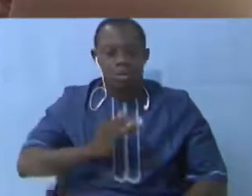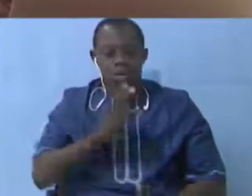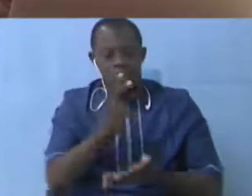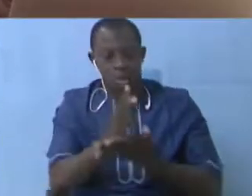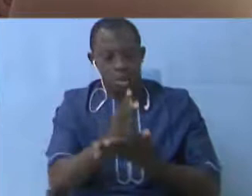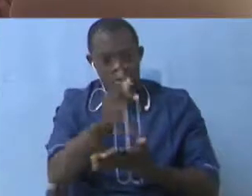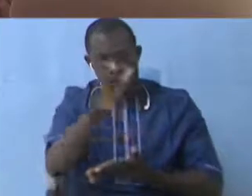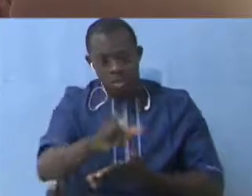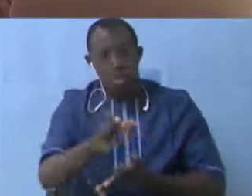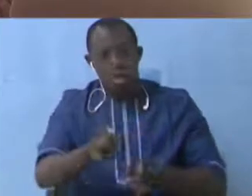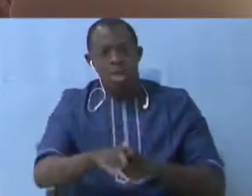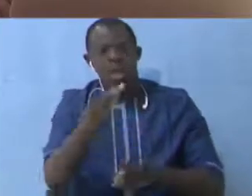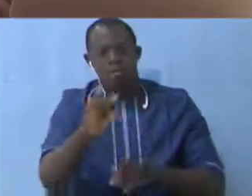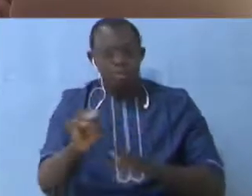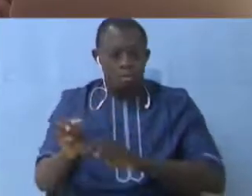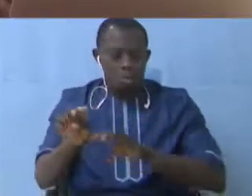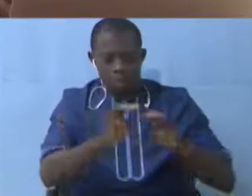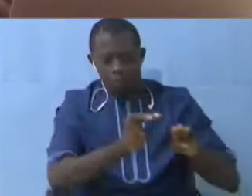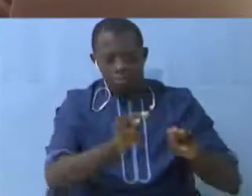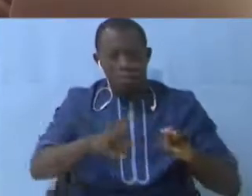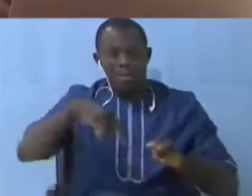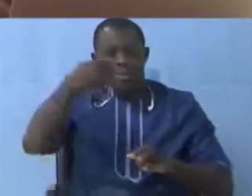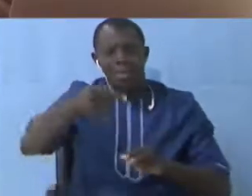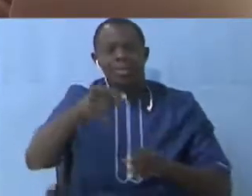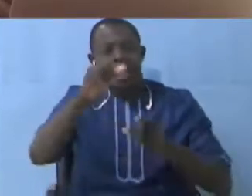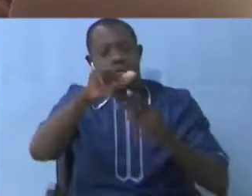next article. Léegi ñu jàll ci beneen bi.